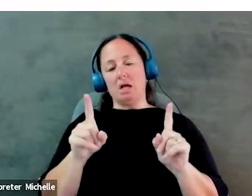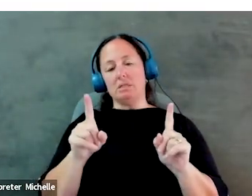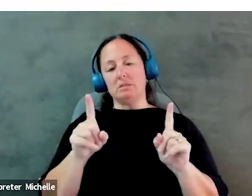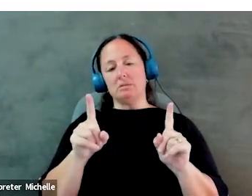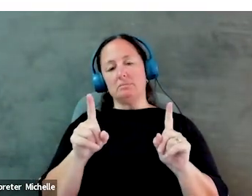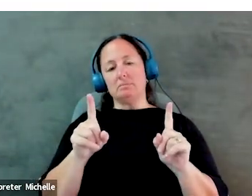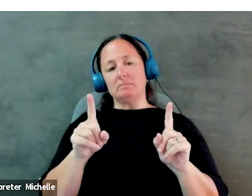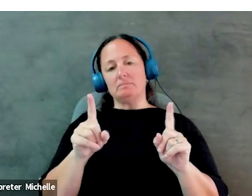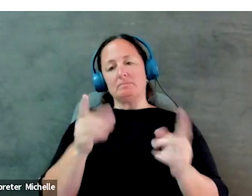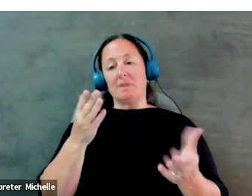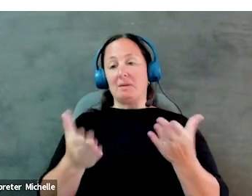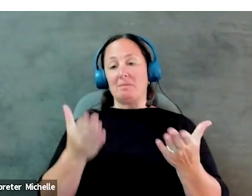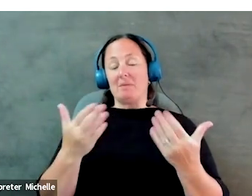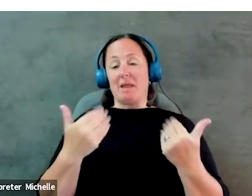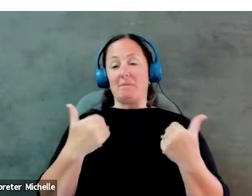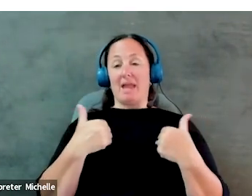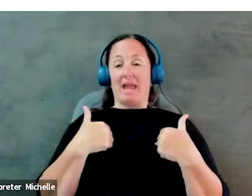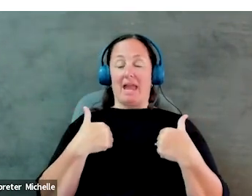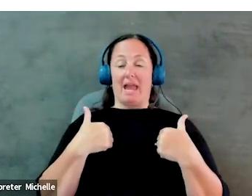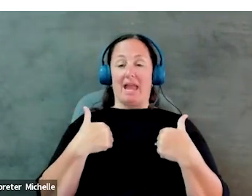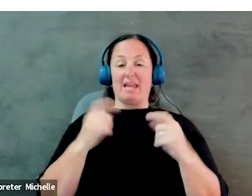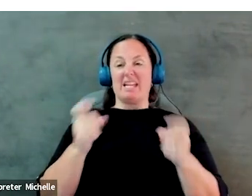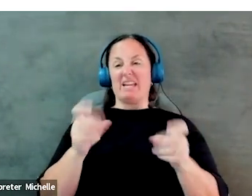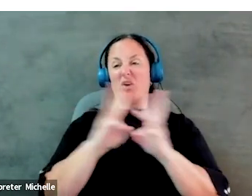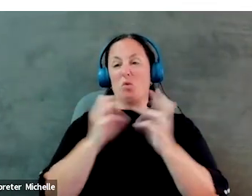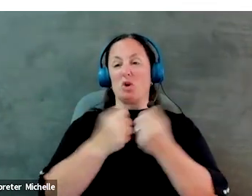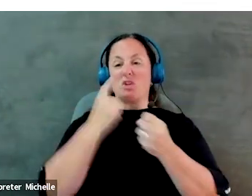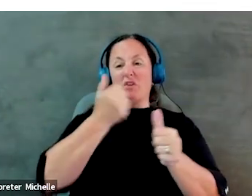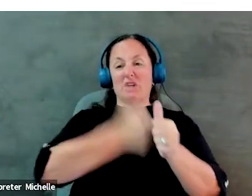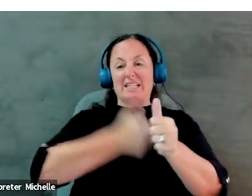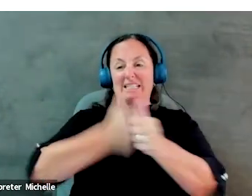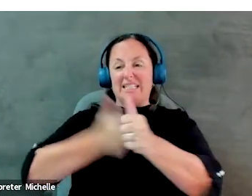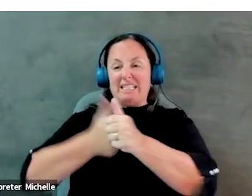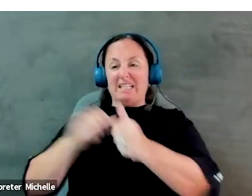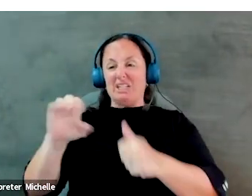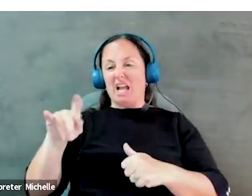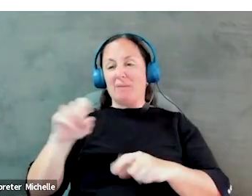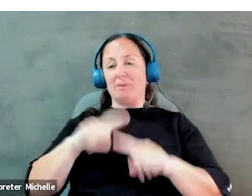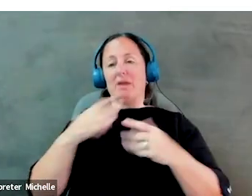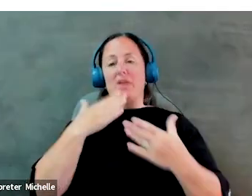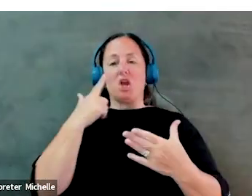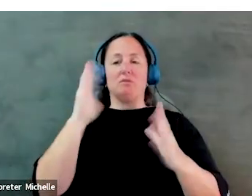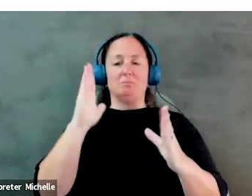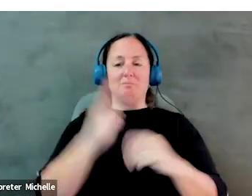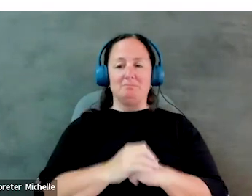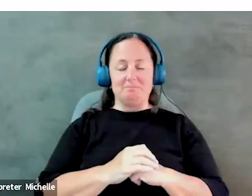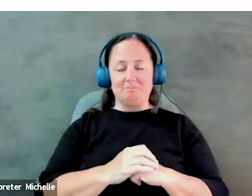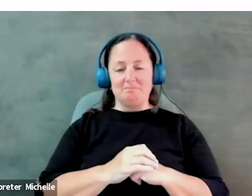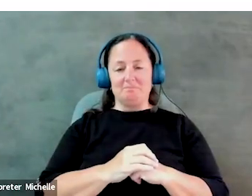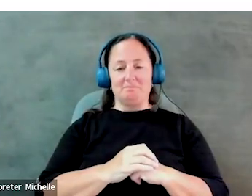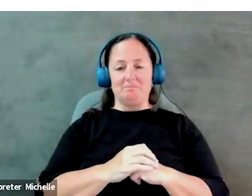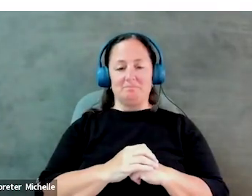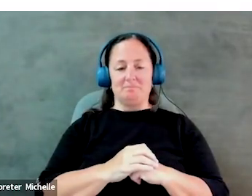but perhaps I could have given you a workshop for each element, but thanks for your attention.